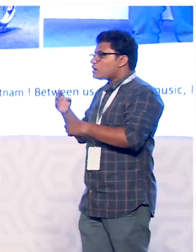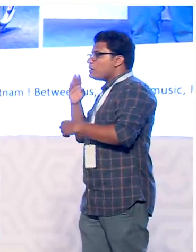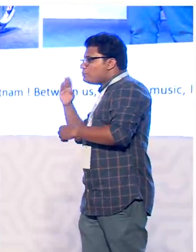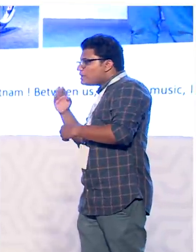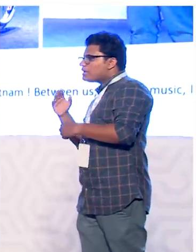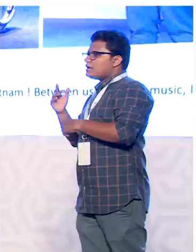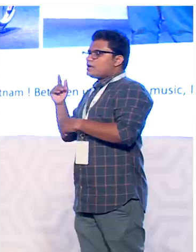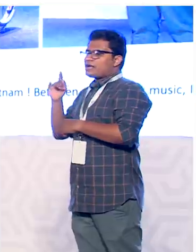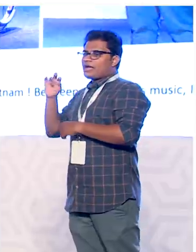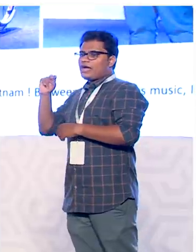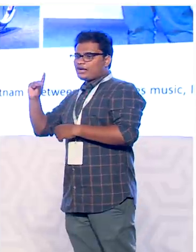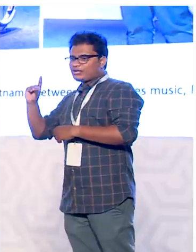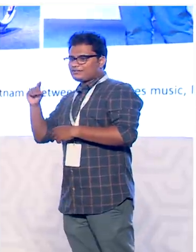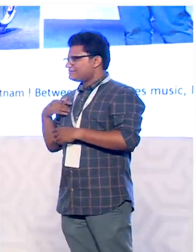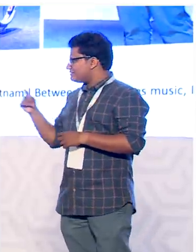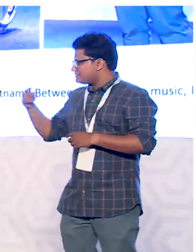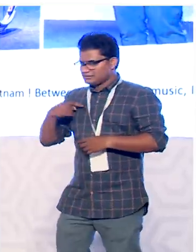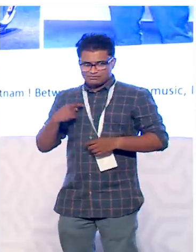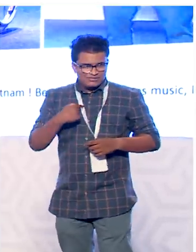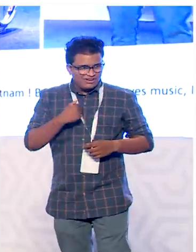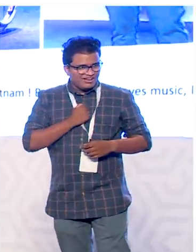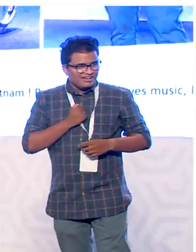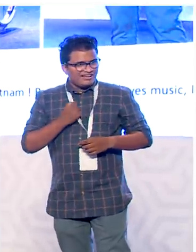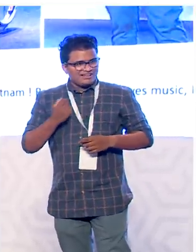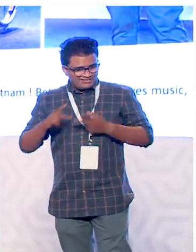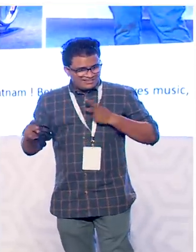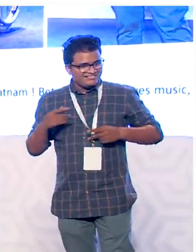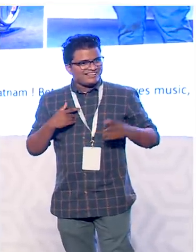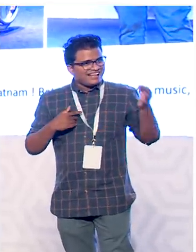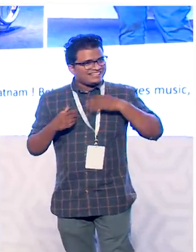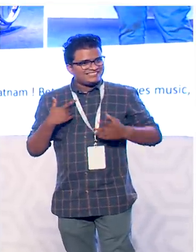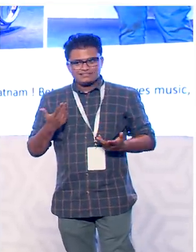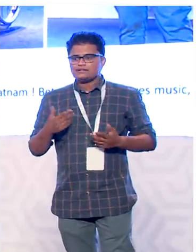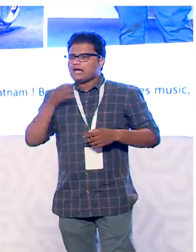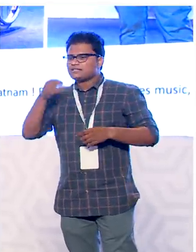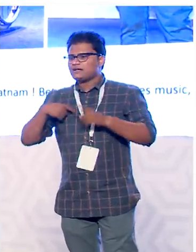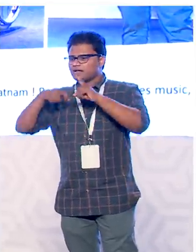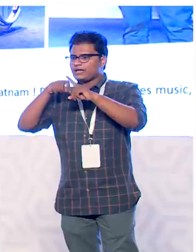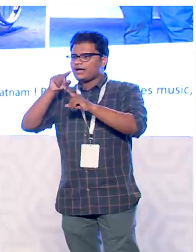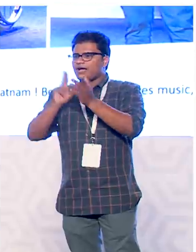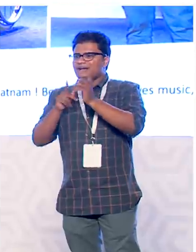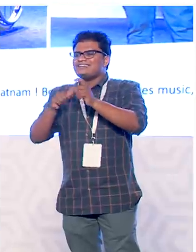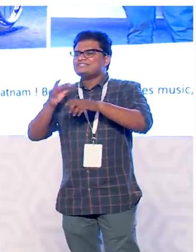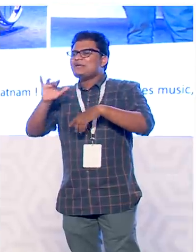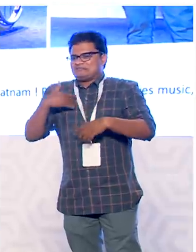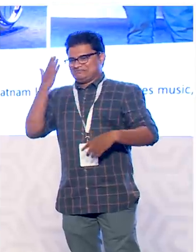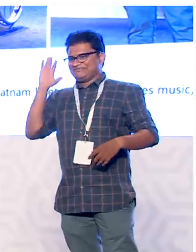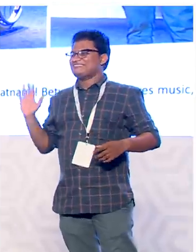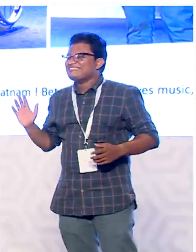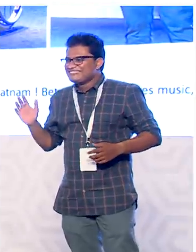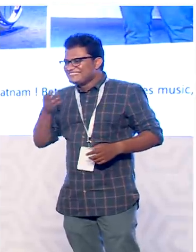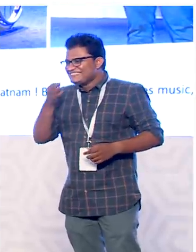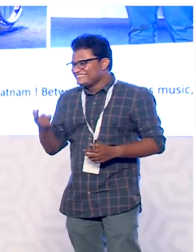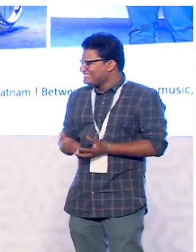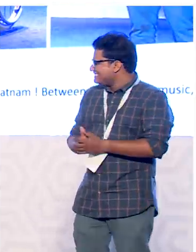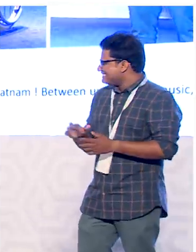Oh my God, my true colors are coming out. What is the spelling of kind? Oh, right, I know.